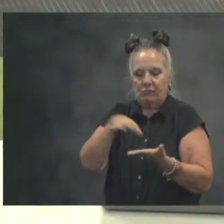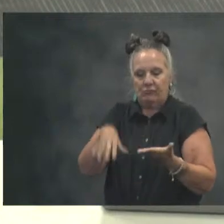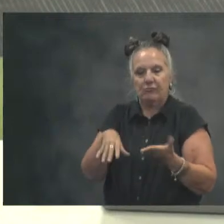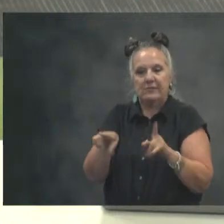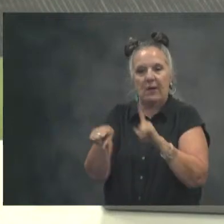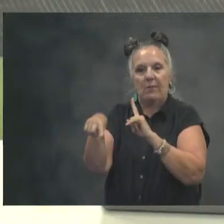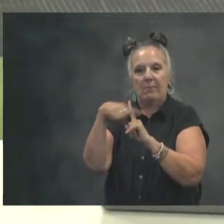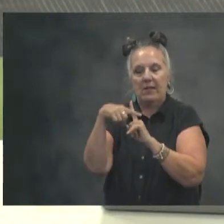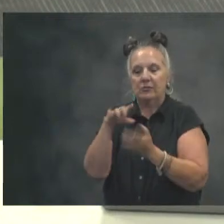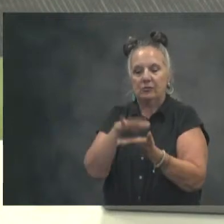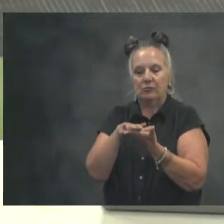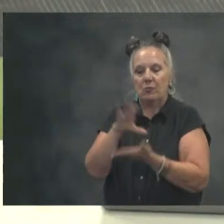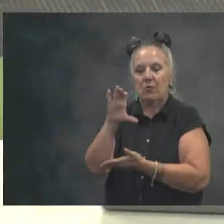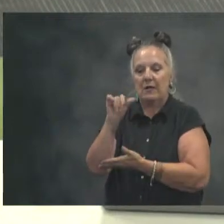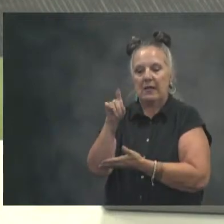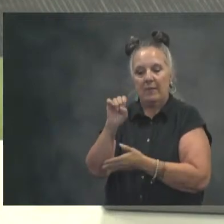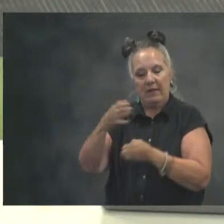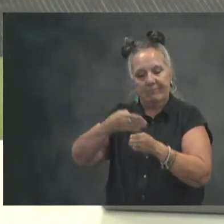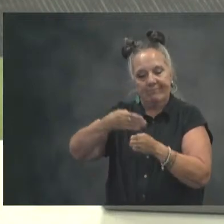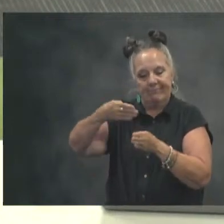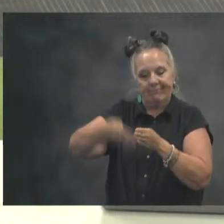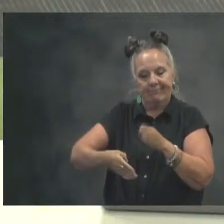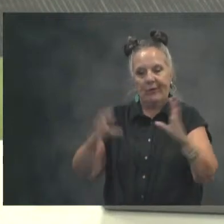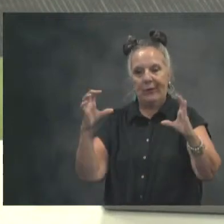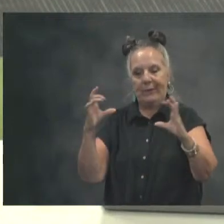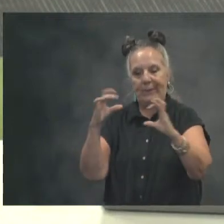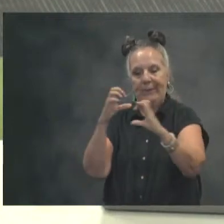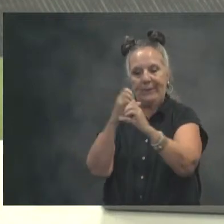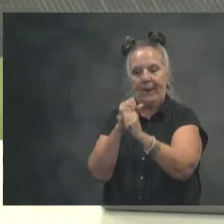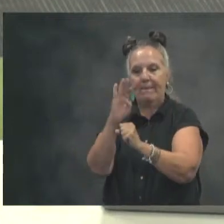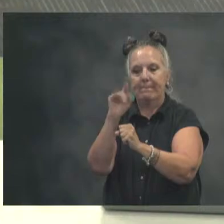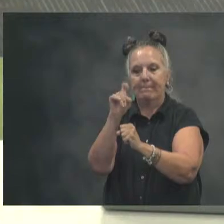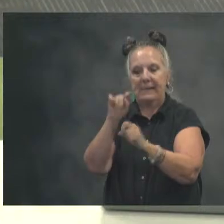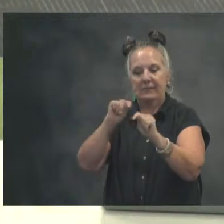So that concludes my highlight of the Bester team and their work with their BCBA.